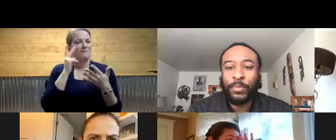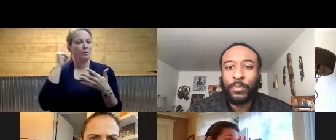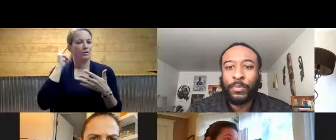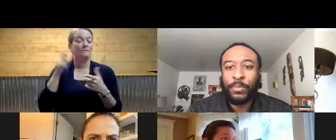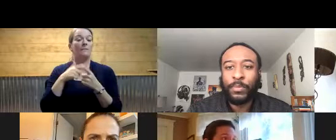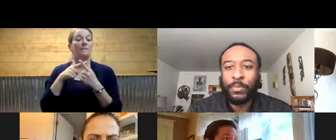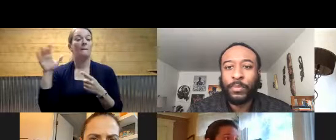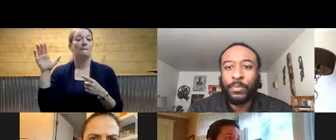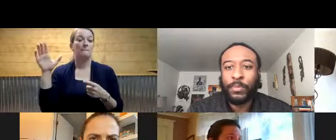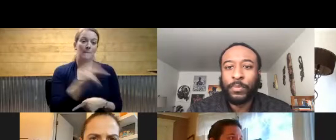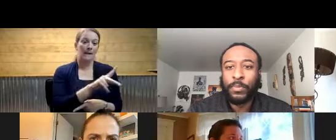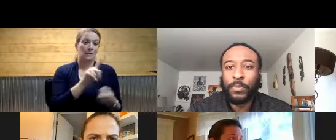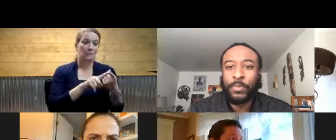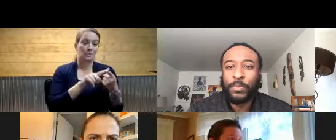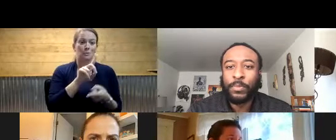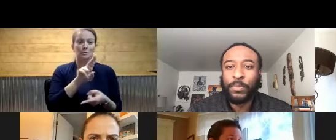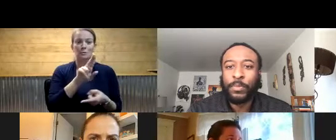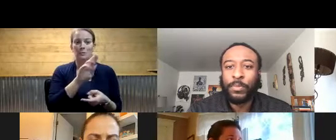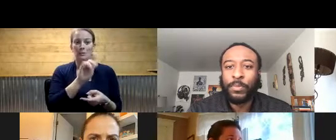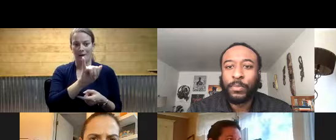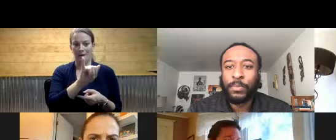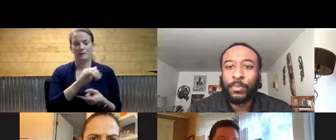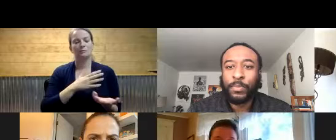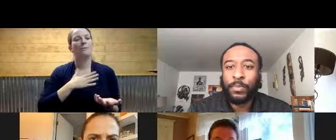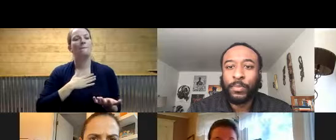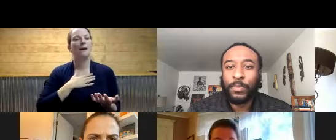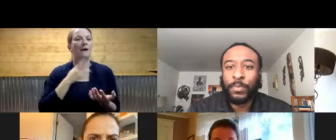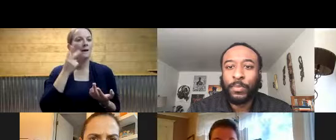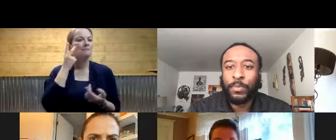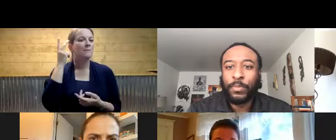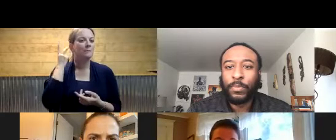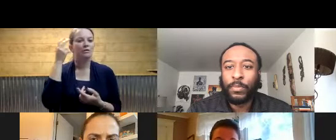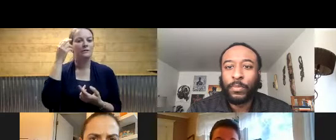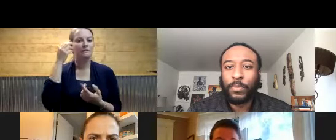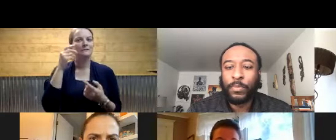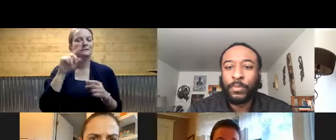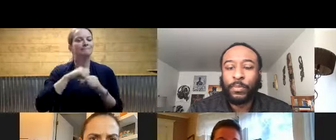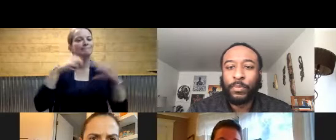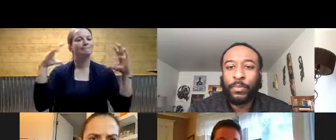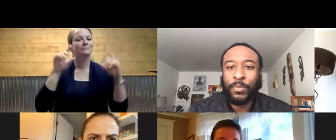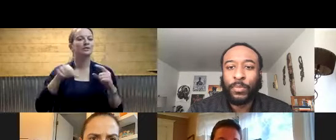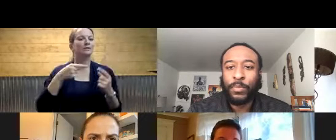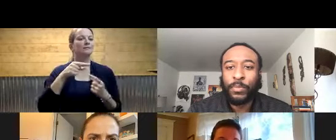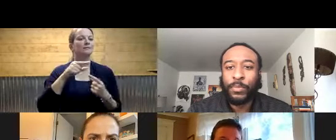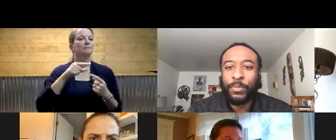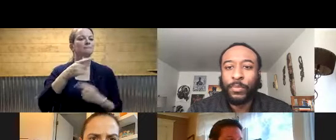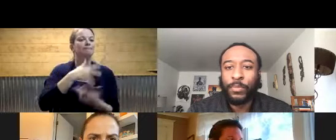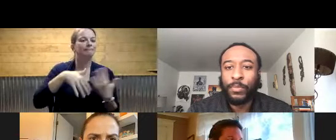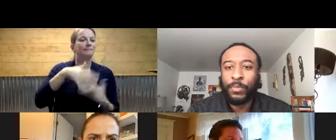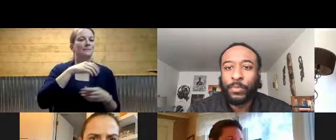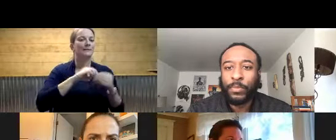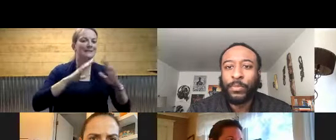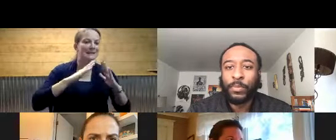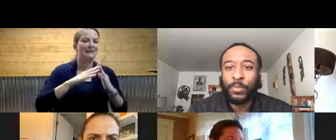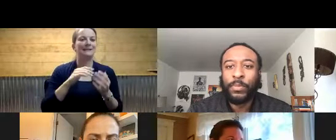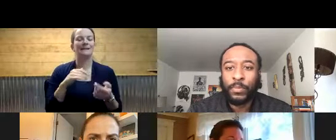back. So my memories are mainly just being around in the city and being with friends that are from different cultures,